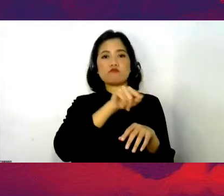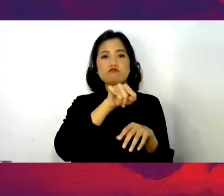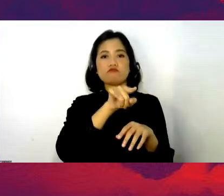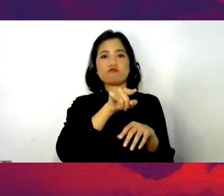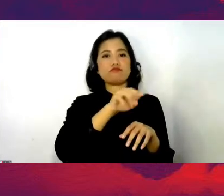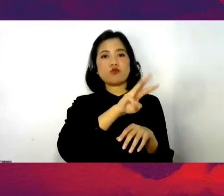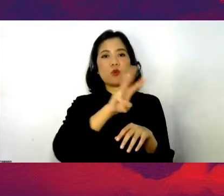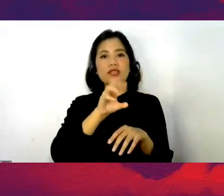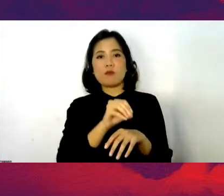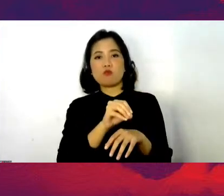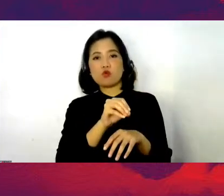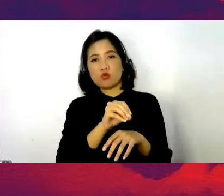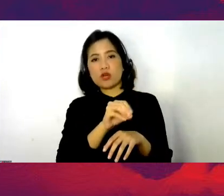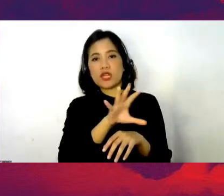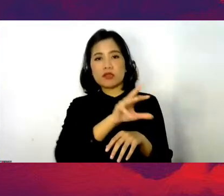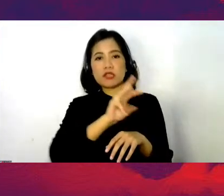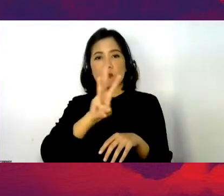count ratio.